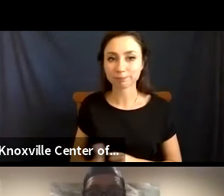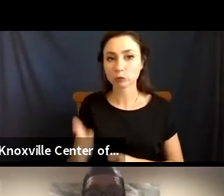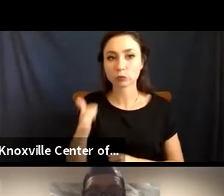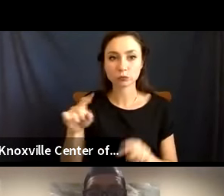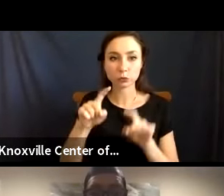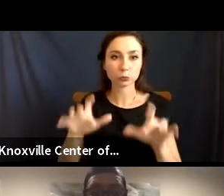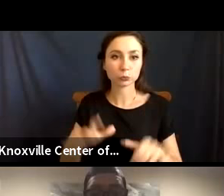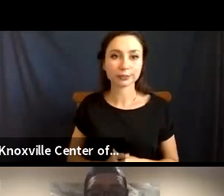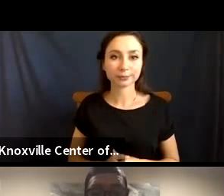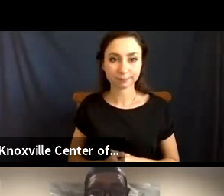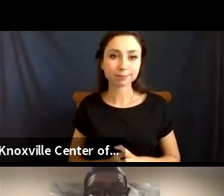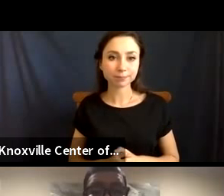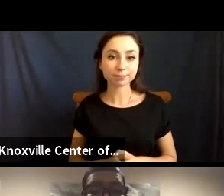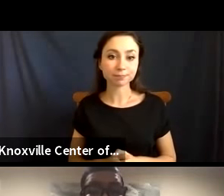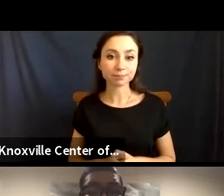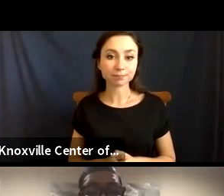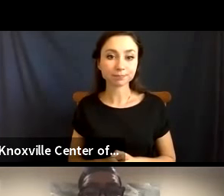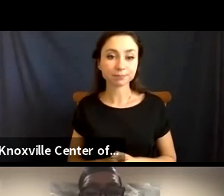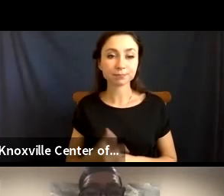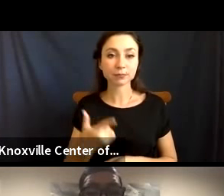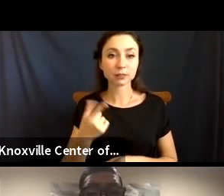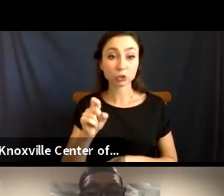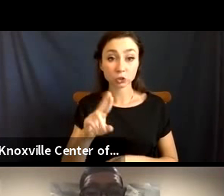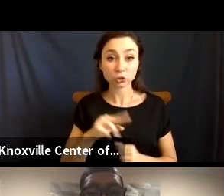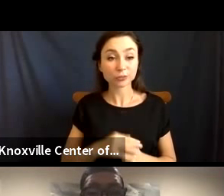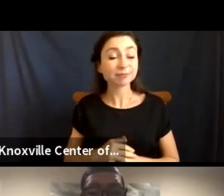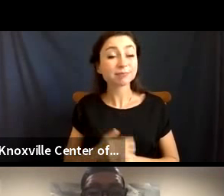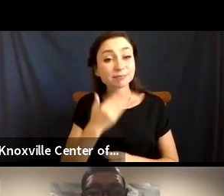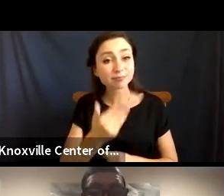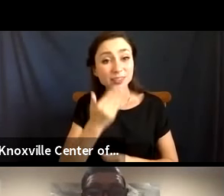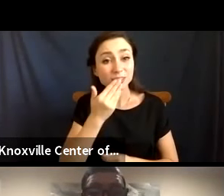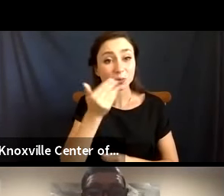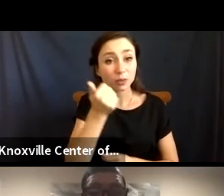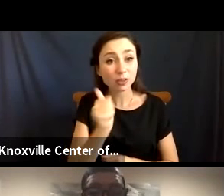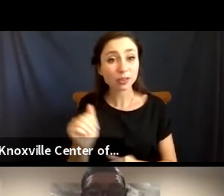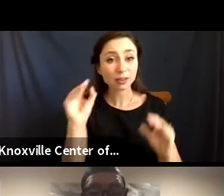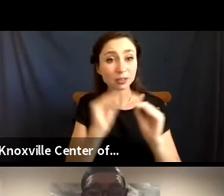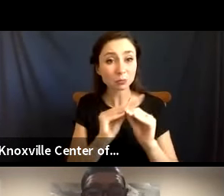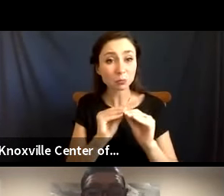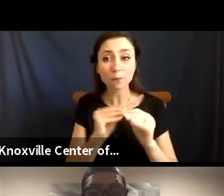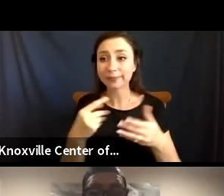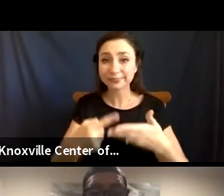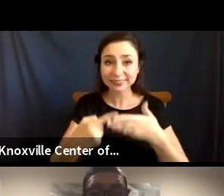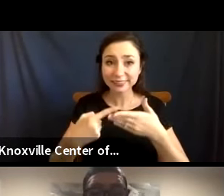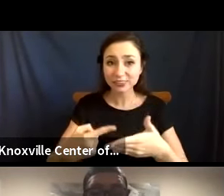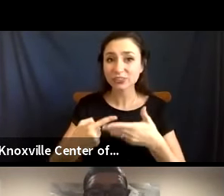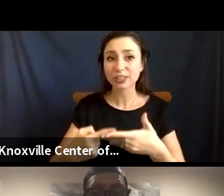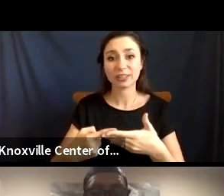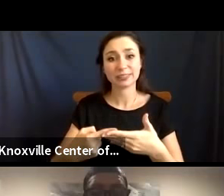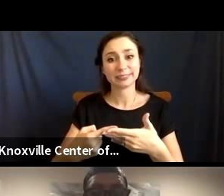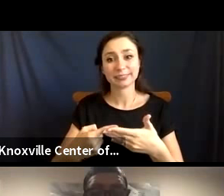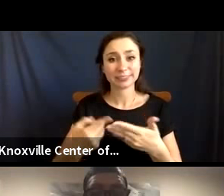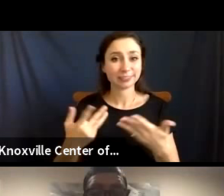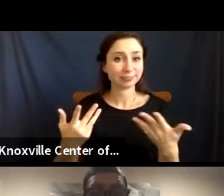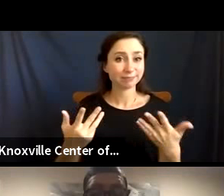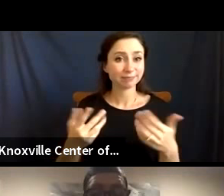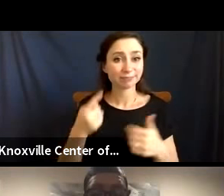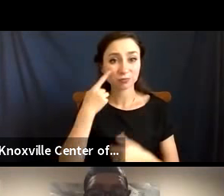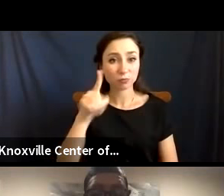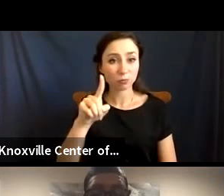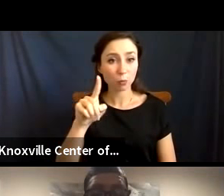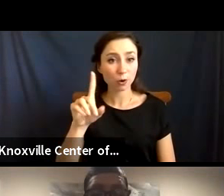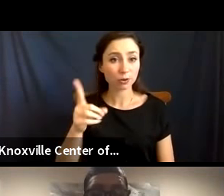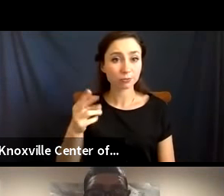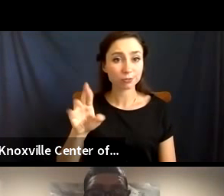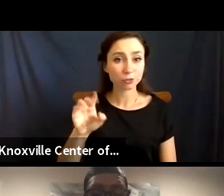Thank you. Any other points of discussion on Dr. Shamia's first talk this evening?